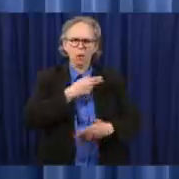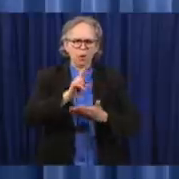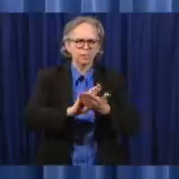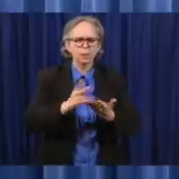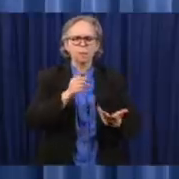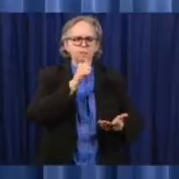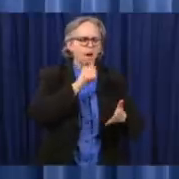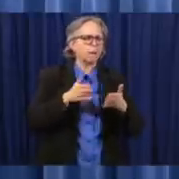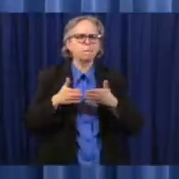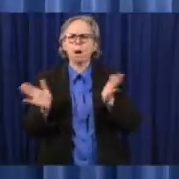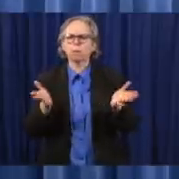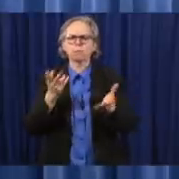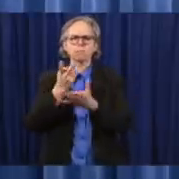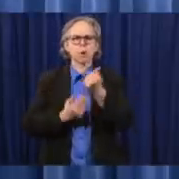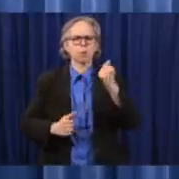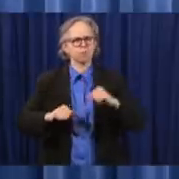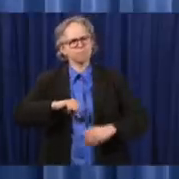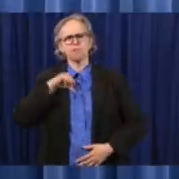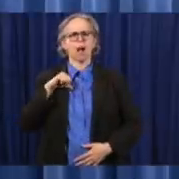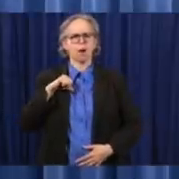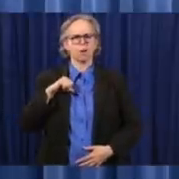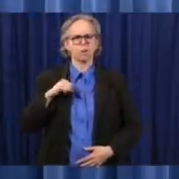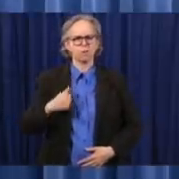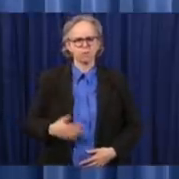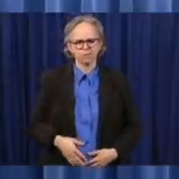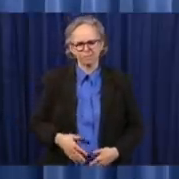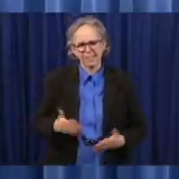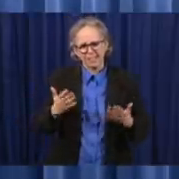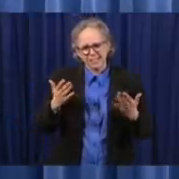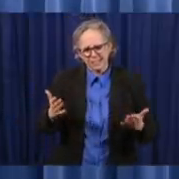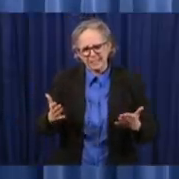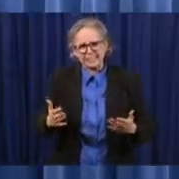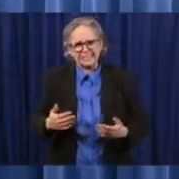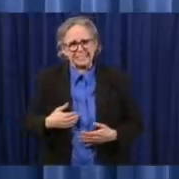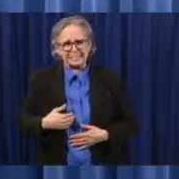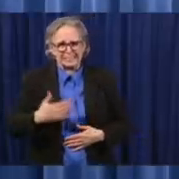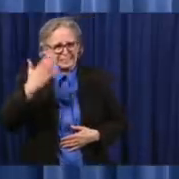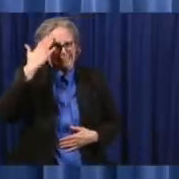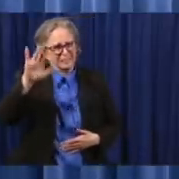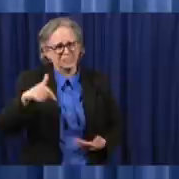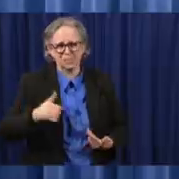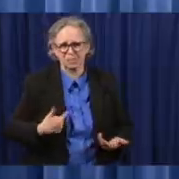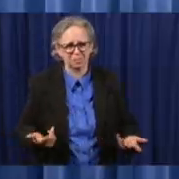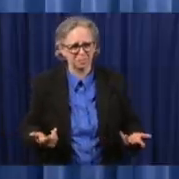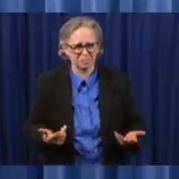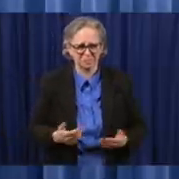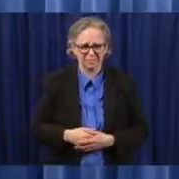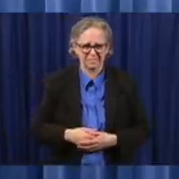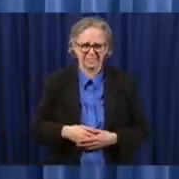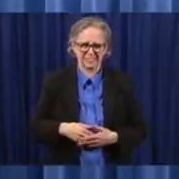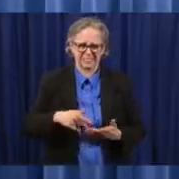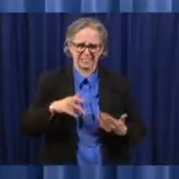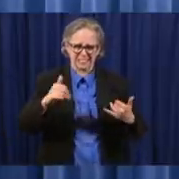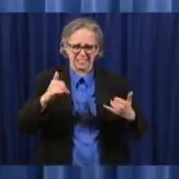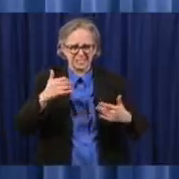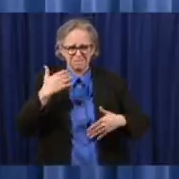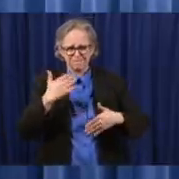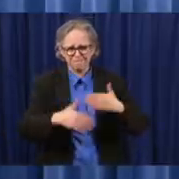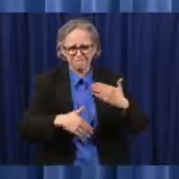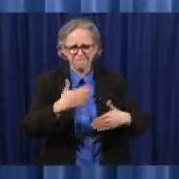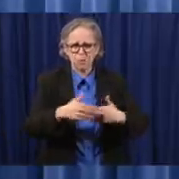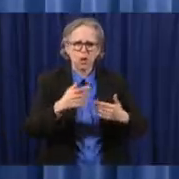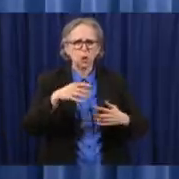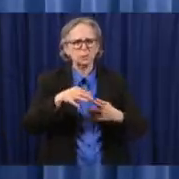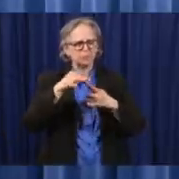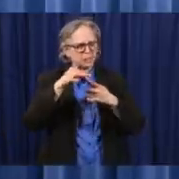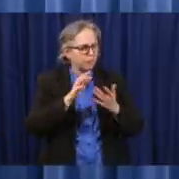public. It was already a different time, particularly for the smaller schools, as the demographics have